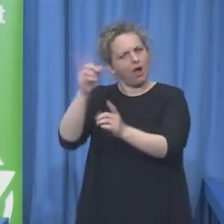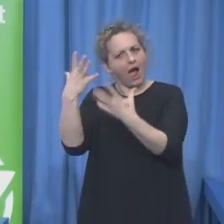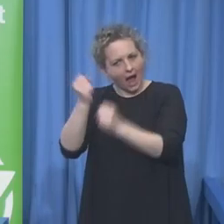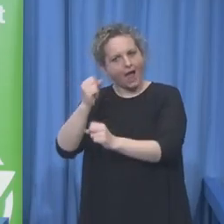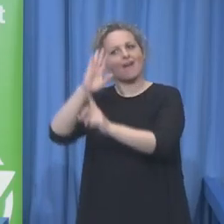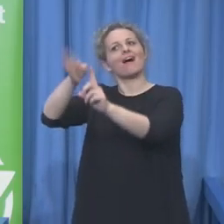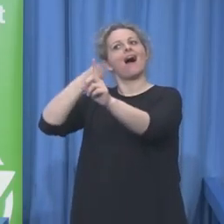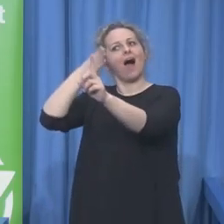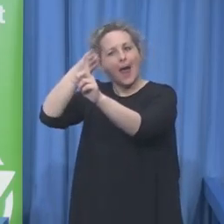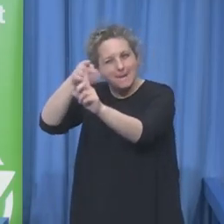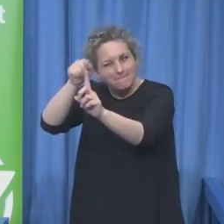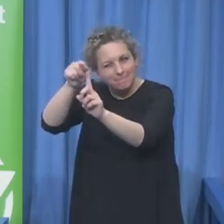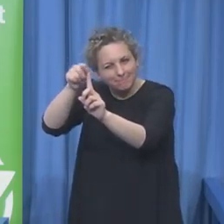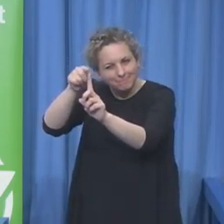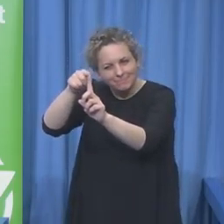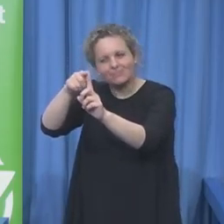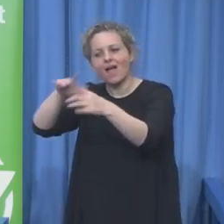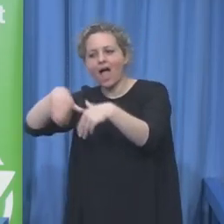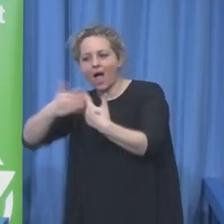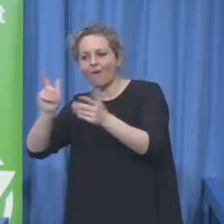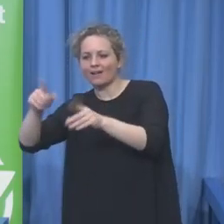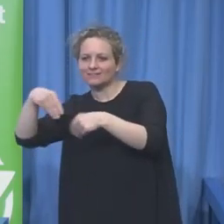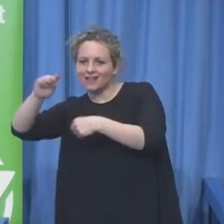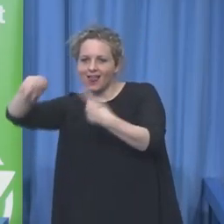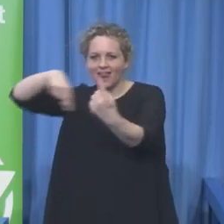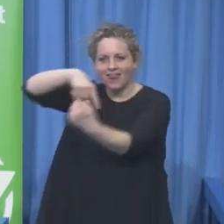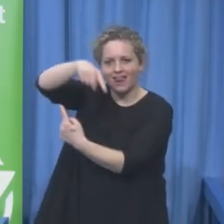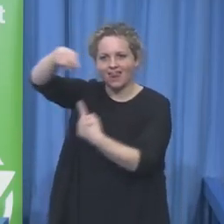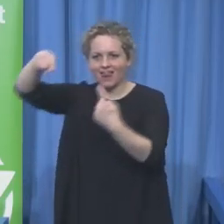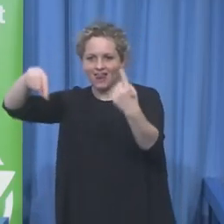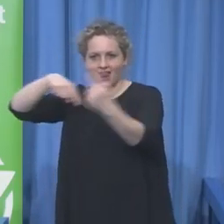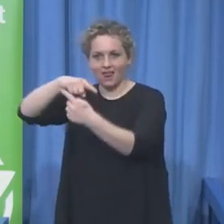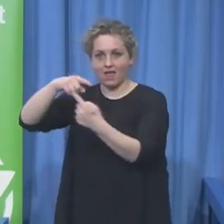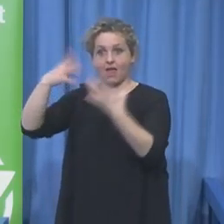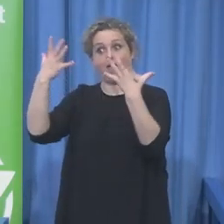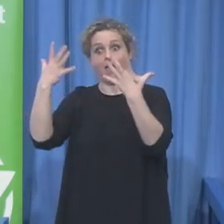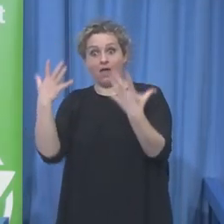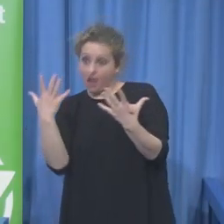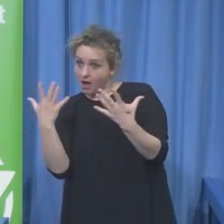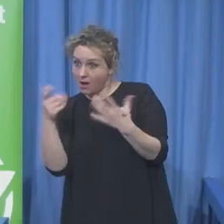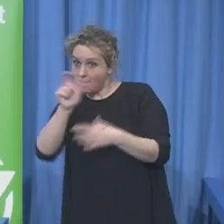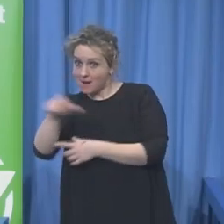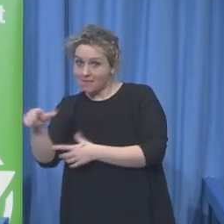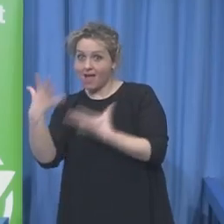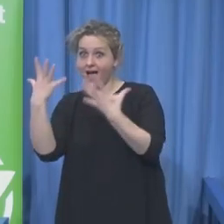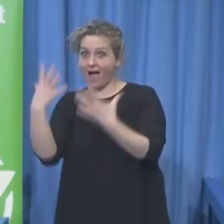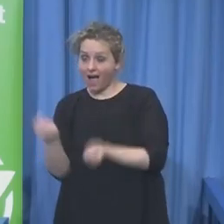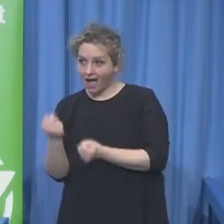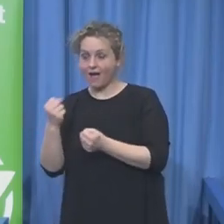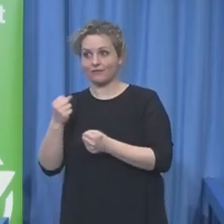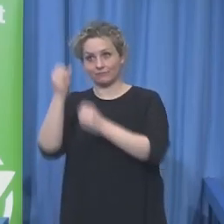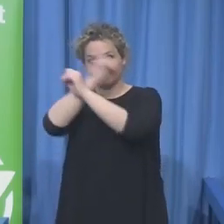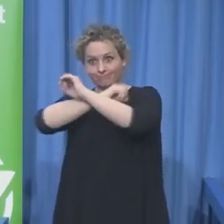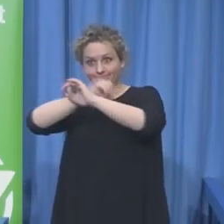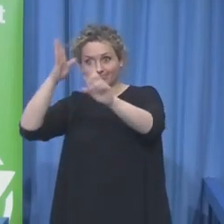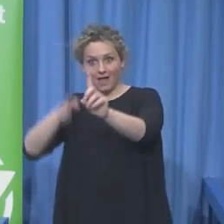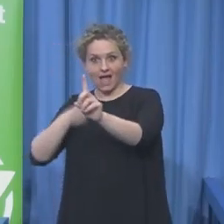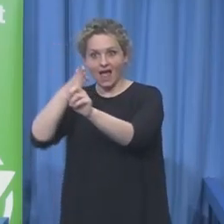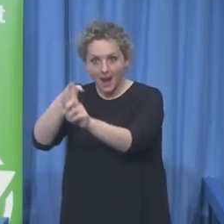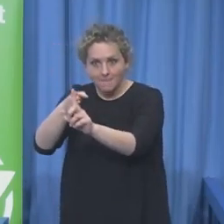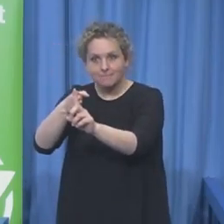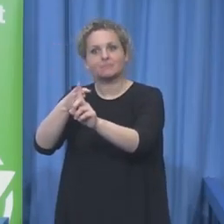event taking place on a beach or in a forest. It will be a different event. So we put a lot of effort in building the right